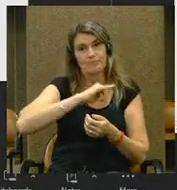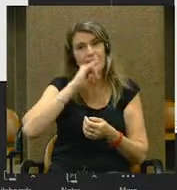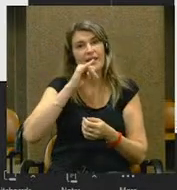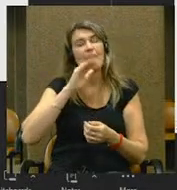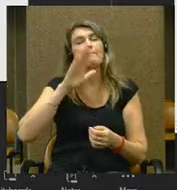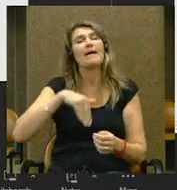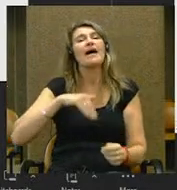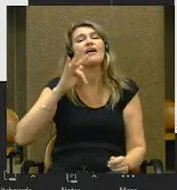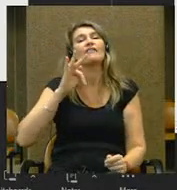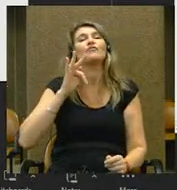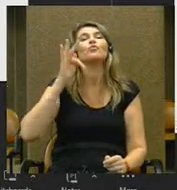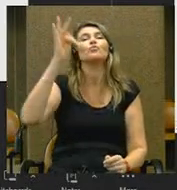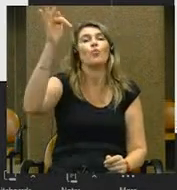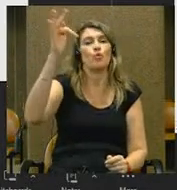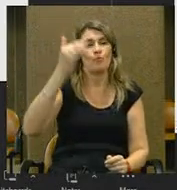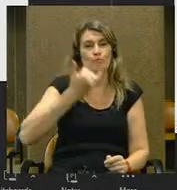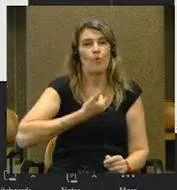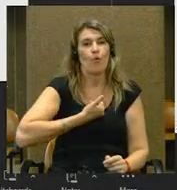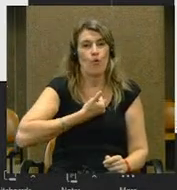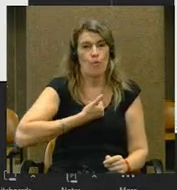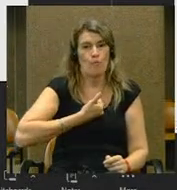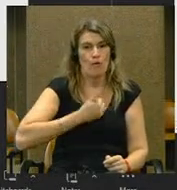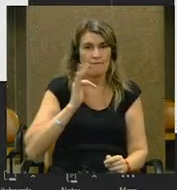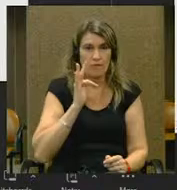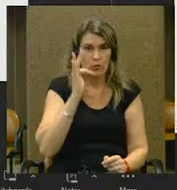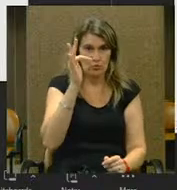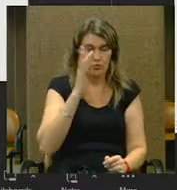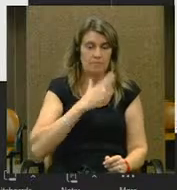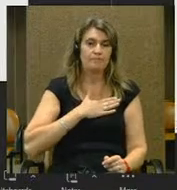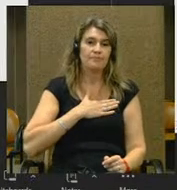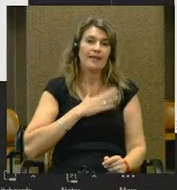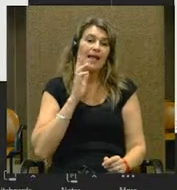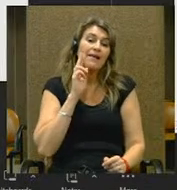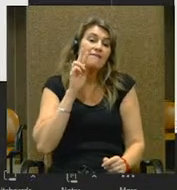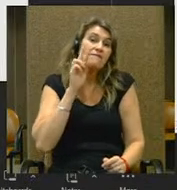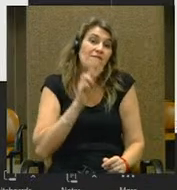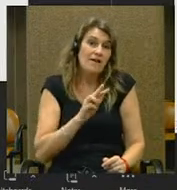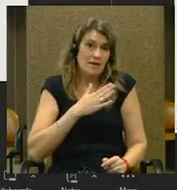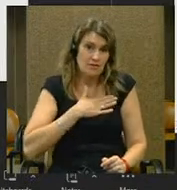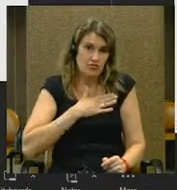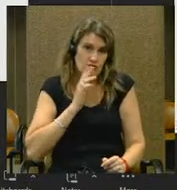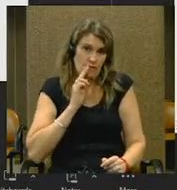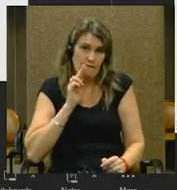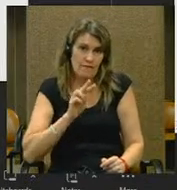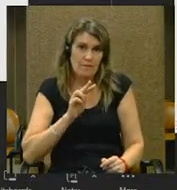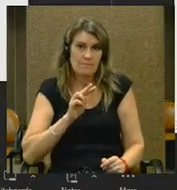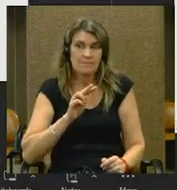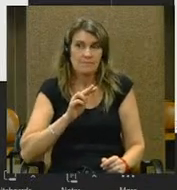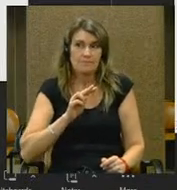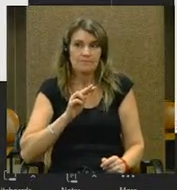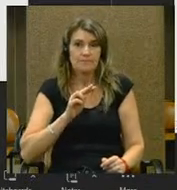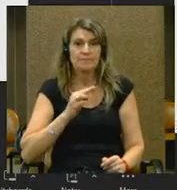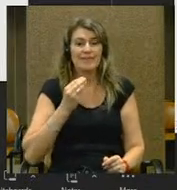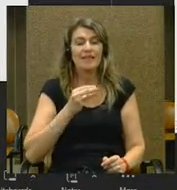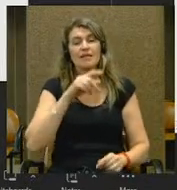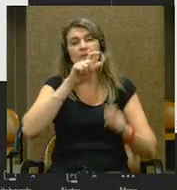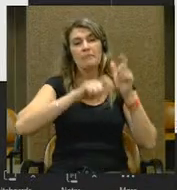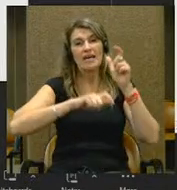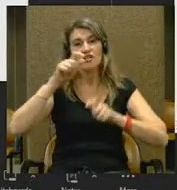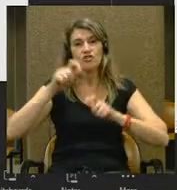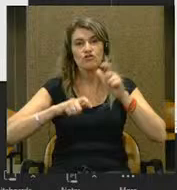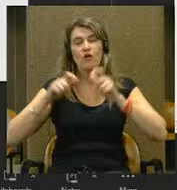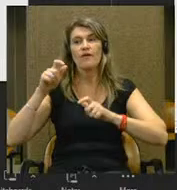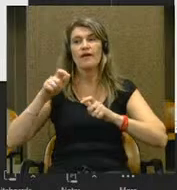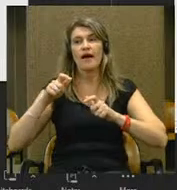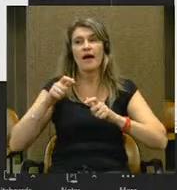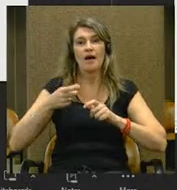One of the observations is that many people who died over the last 8 years did not have a drug use, substance use